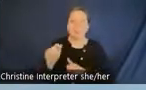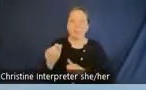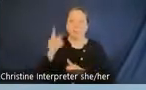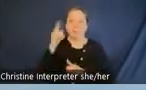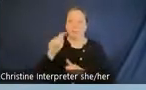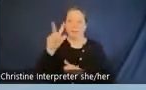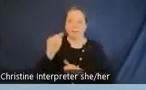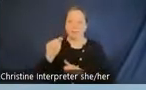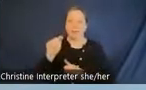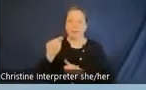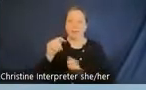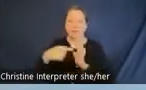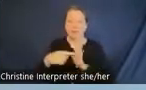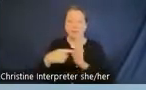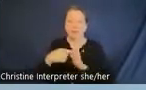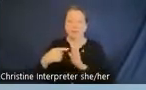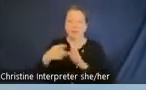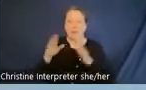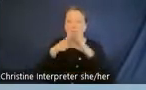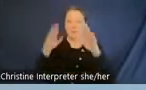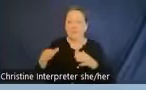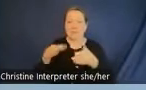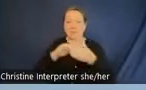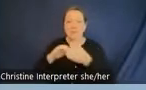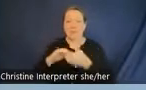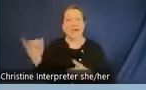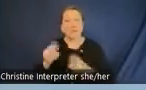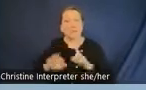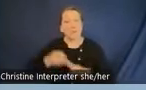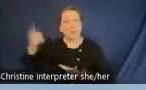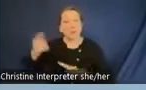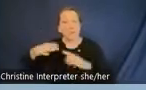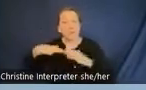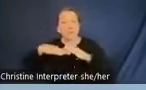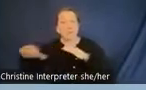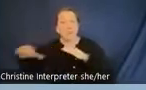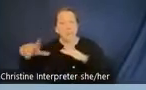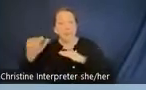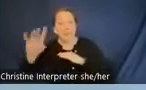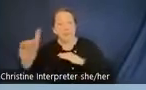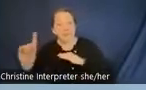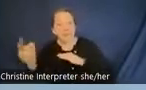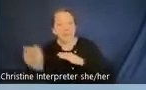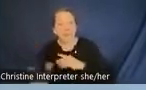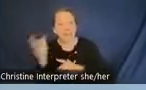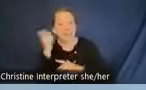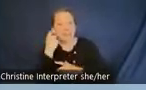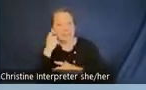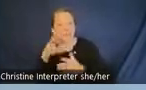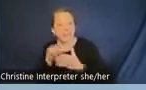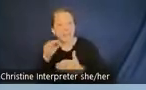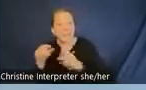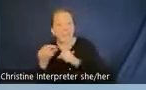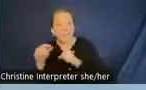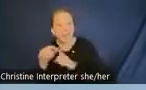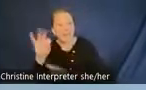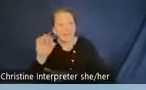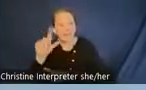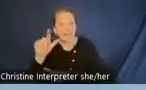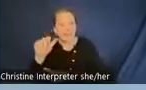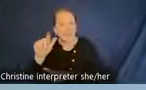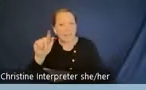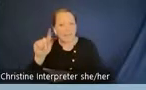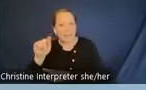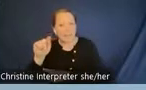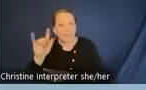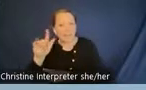I'm also a flatlander, is the term that I've learned, that I'm not actually from Vermont. I'm new to